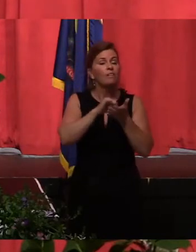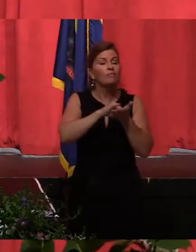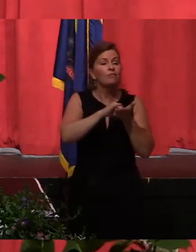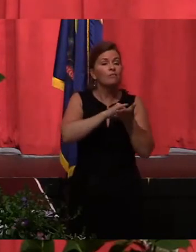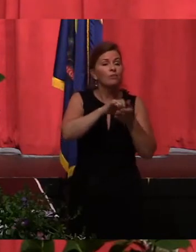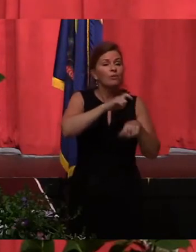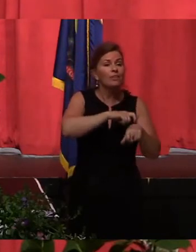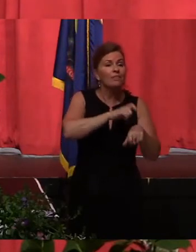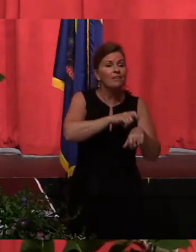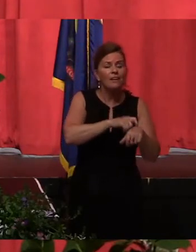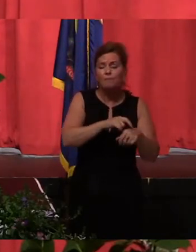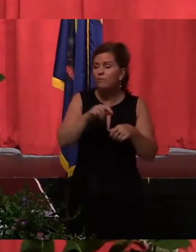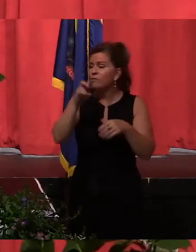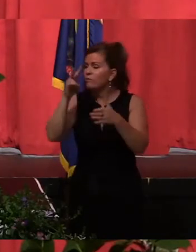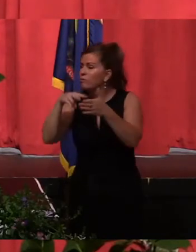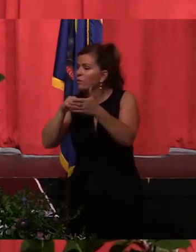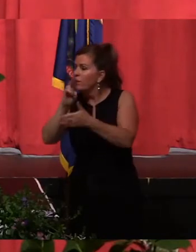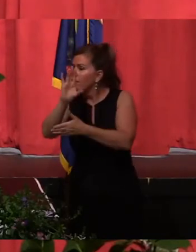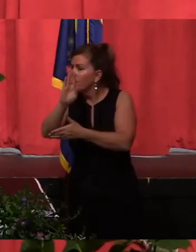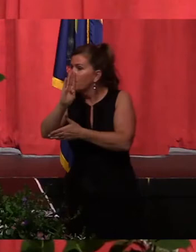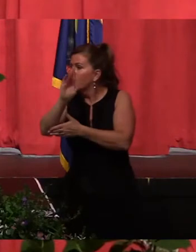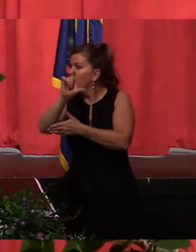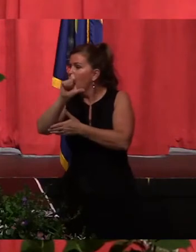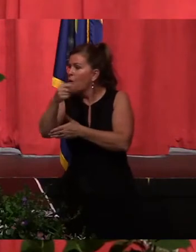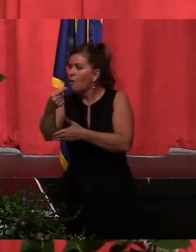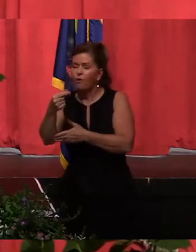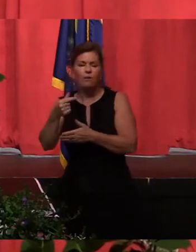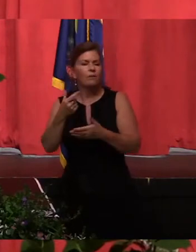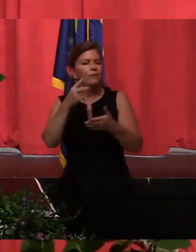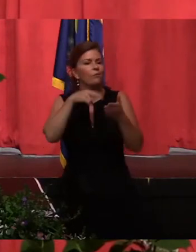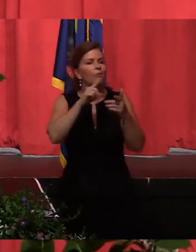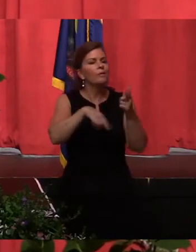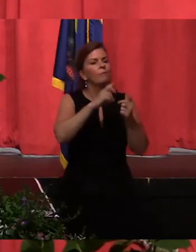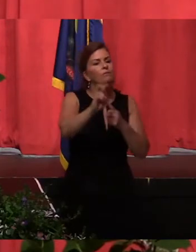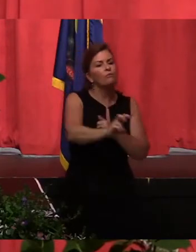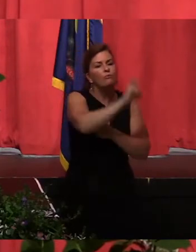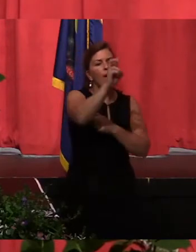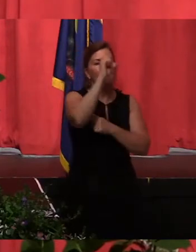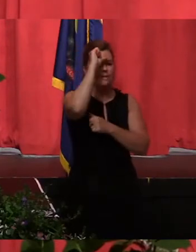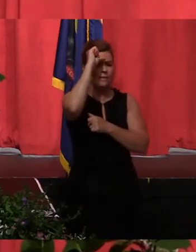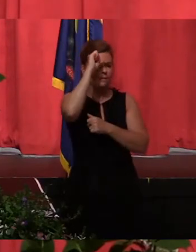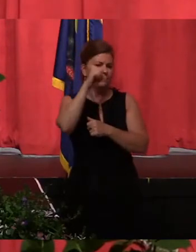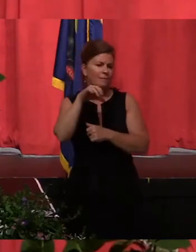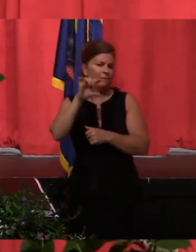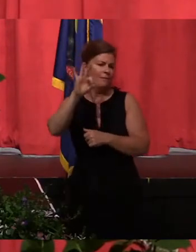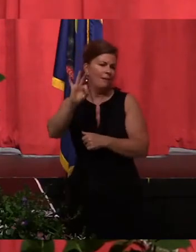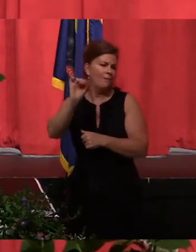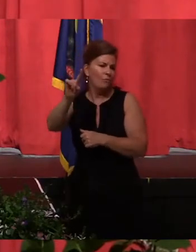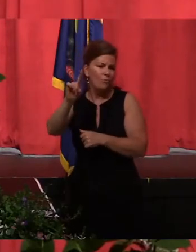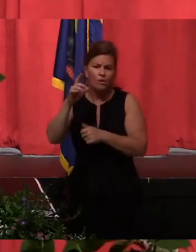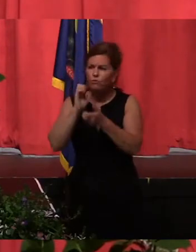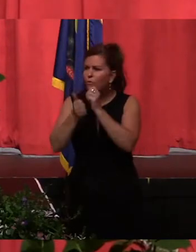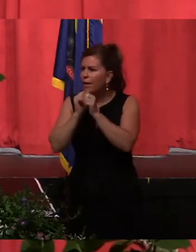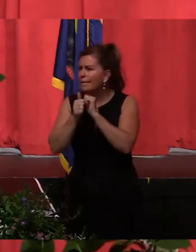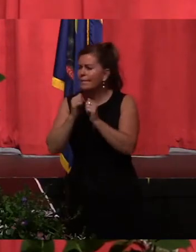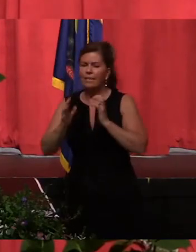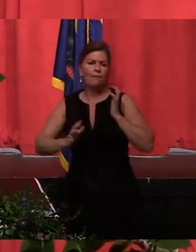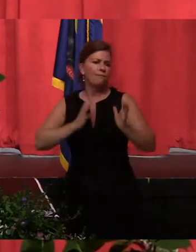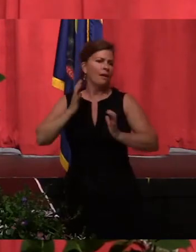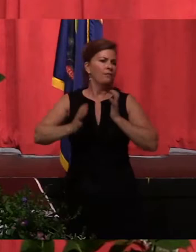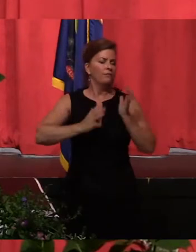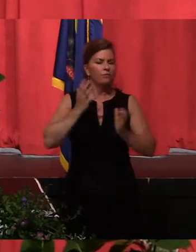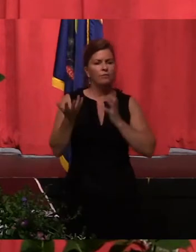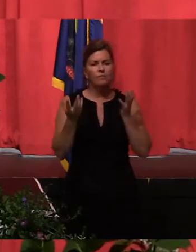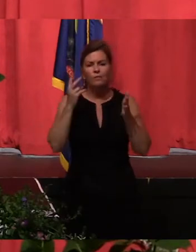of those you admire. Read about traveling to India, F1 racing, and fashion. Read